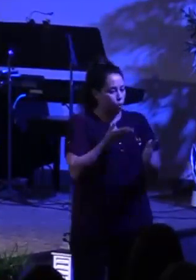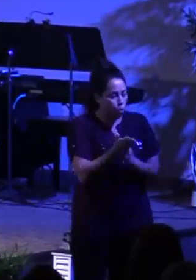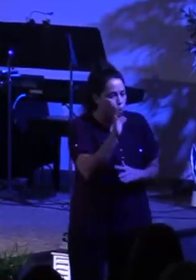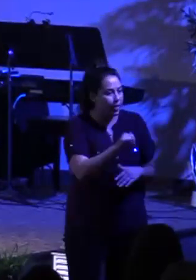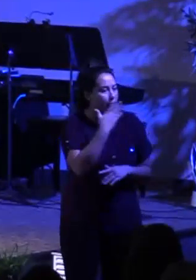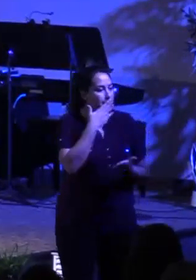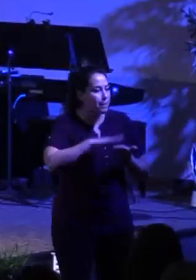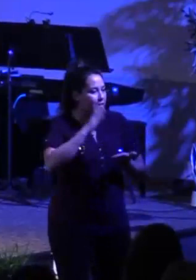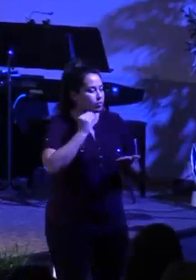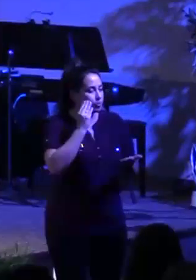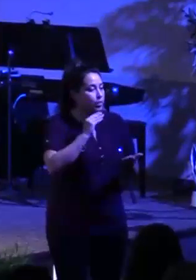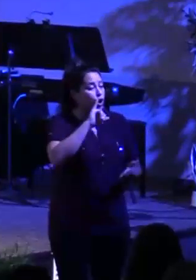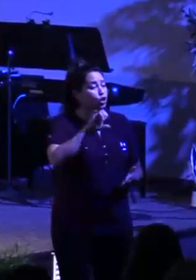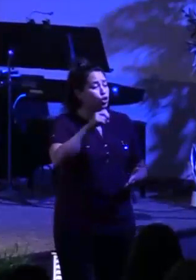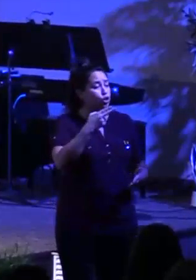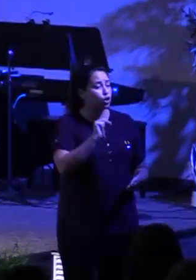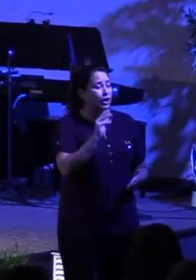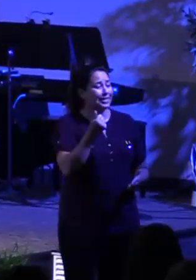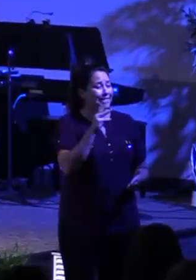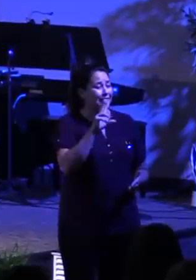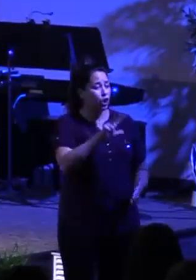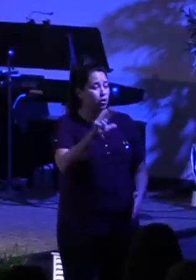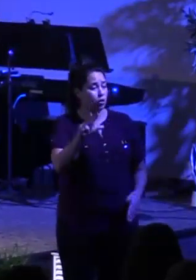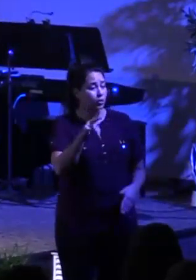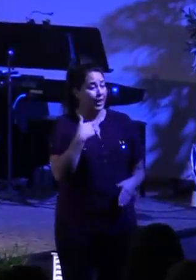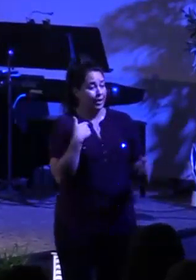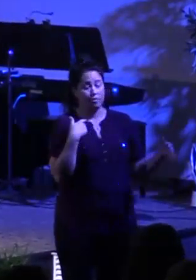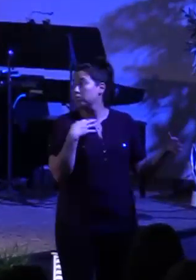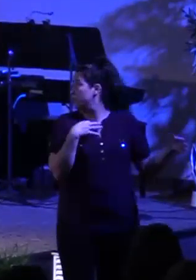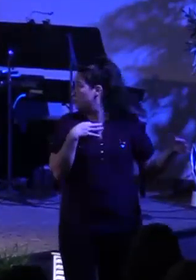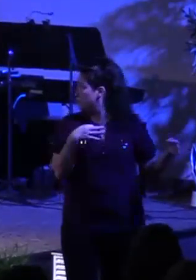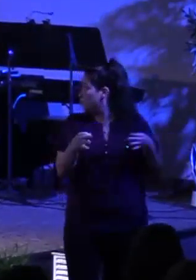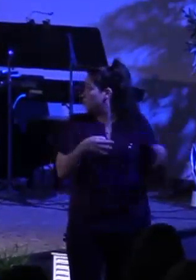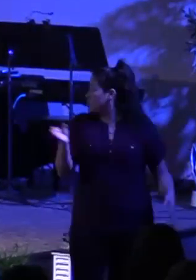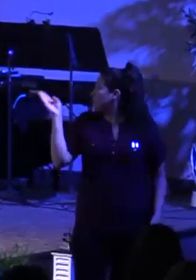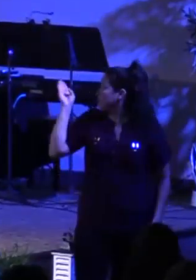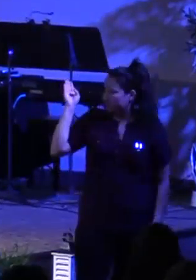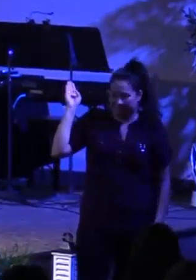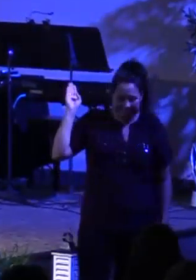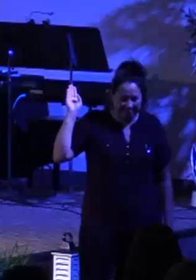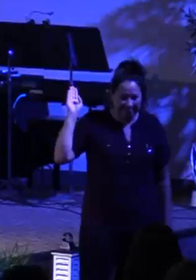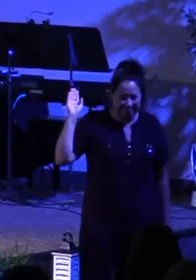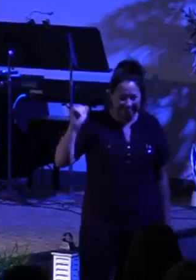In John 16:33, Jesus says, I have told you these things so that in me you may have peace.